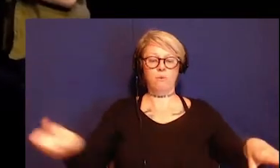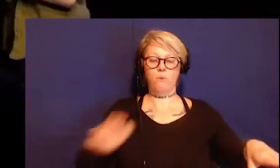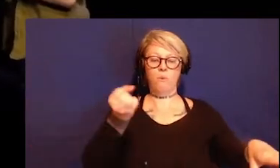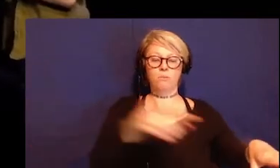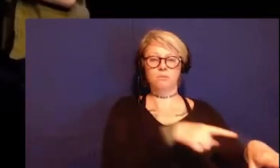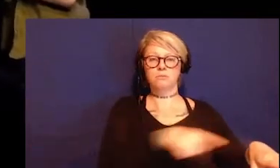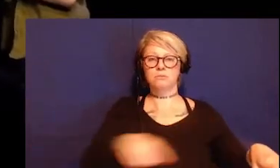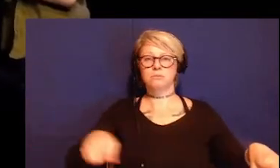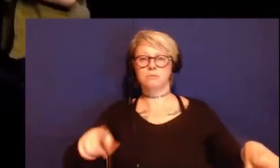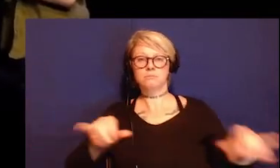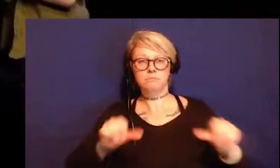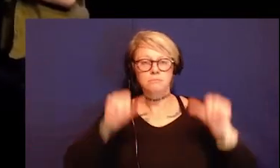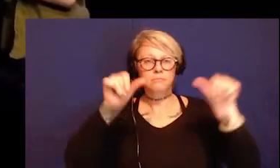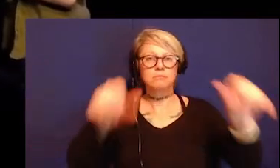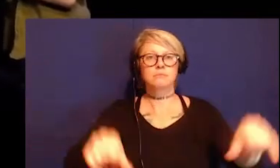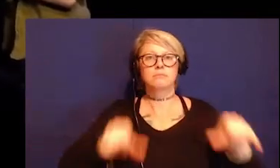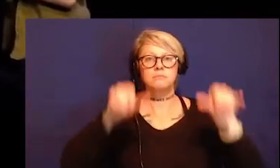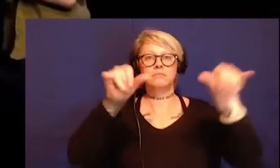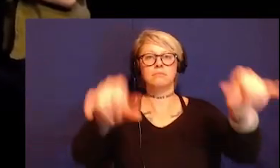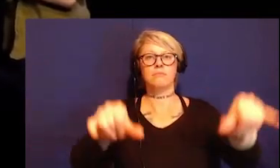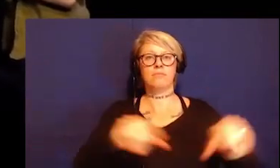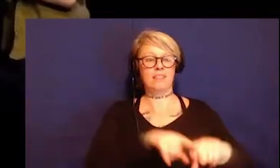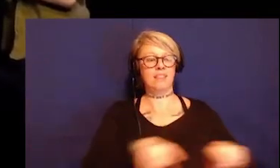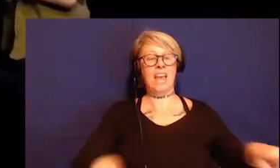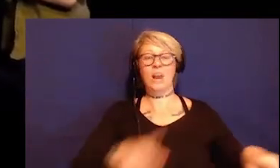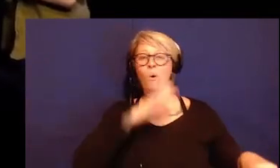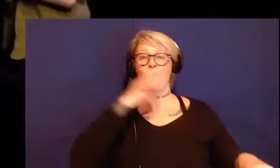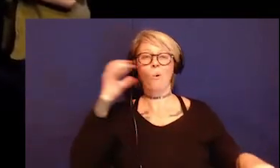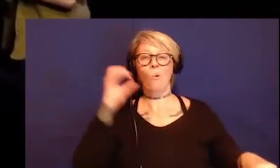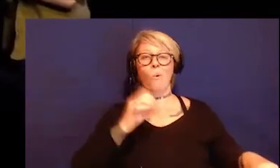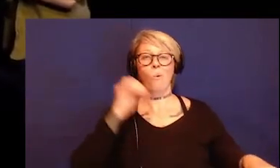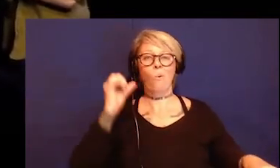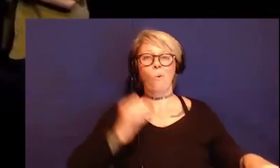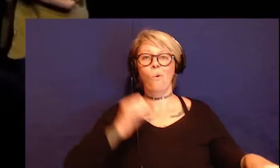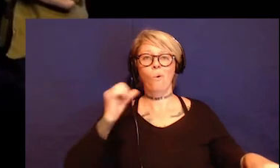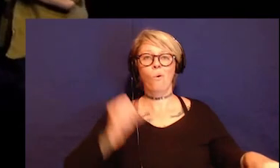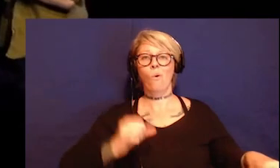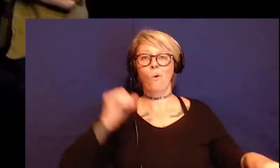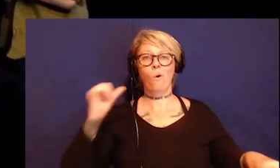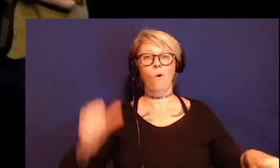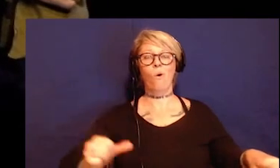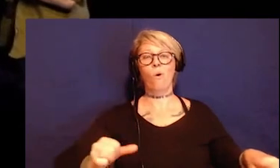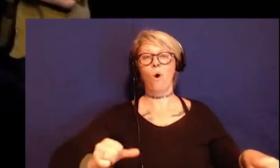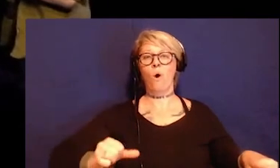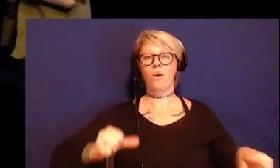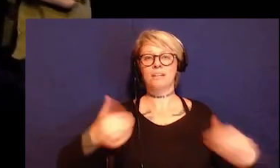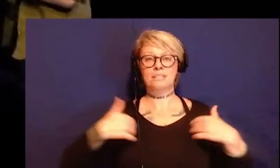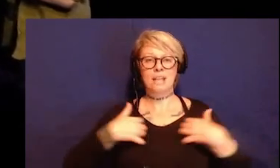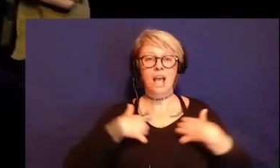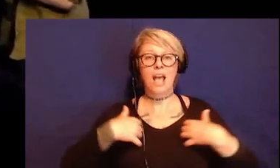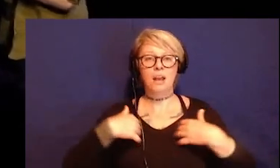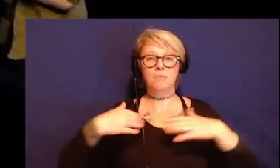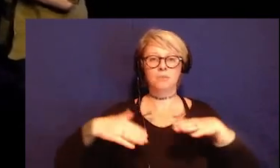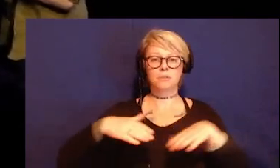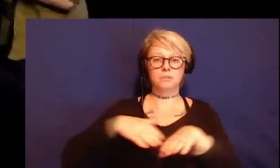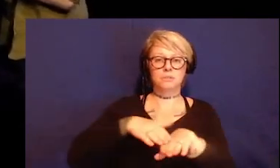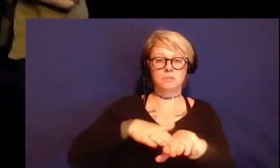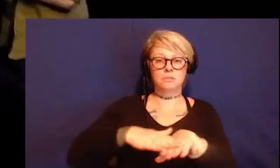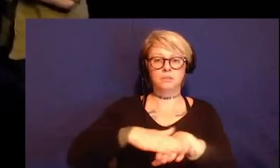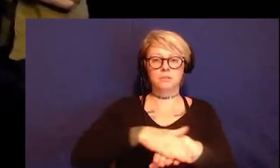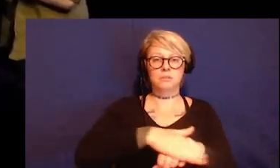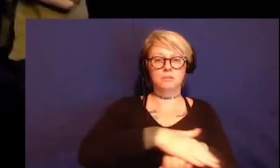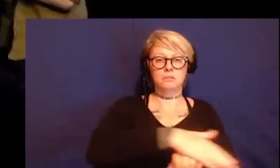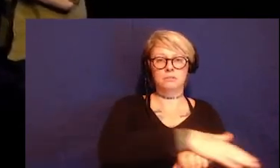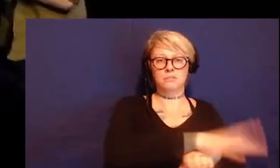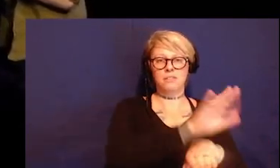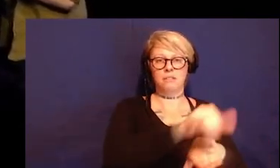is a luxury only our oldest ancestors can enjoy, and can rest their scaly bellies against the plush wool. The forest